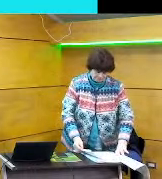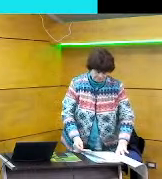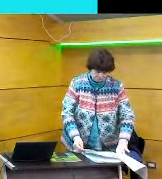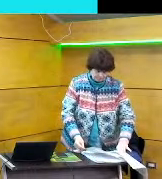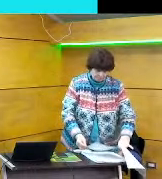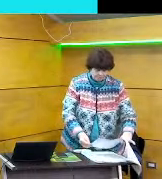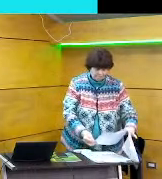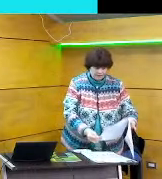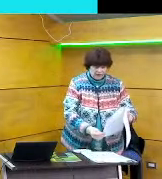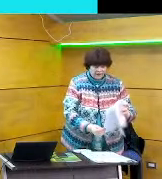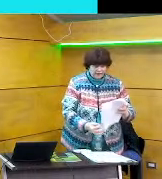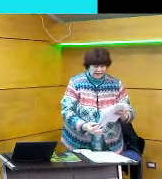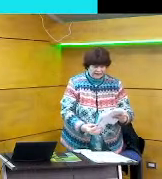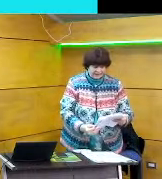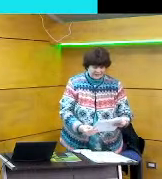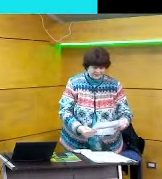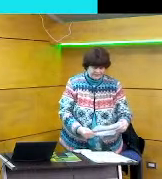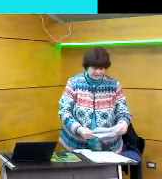year.